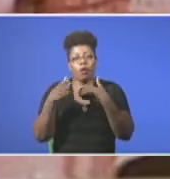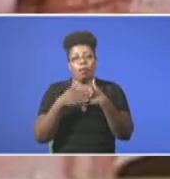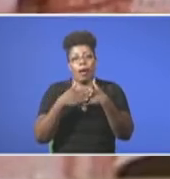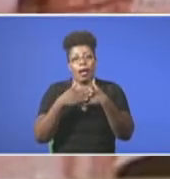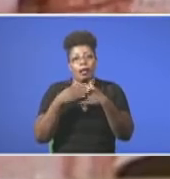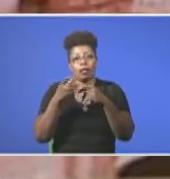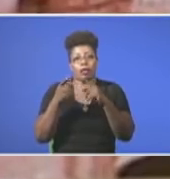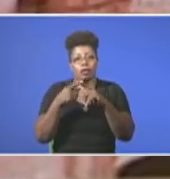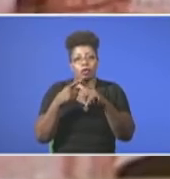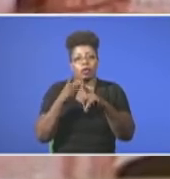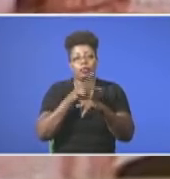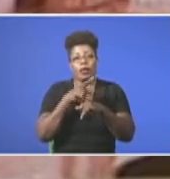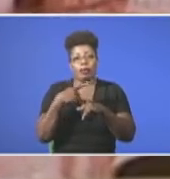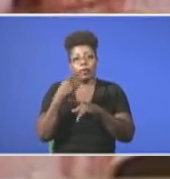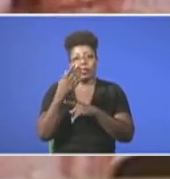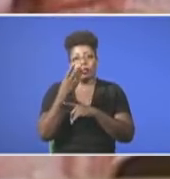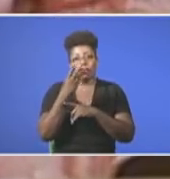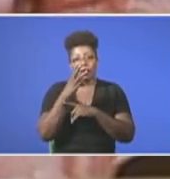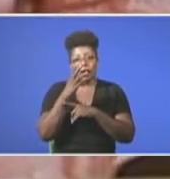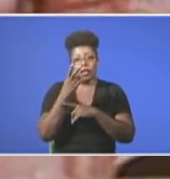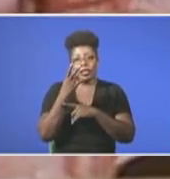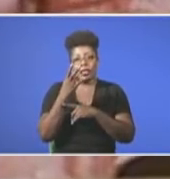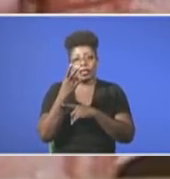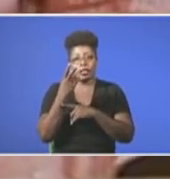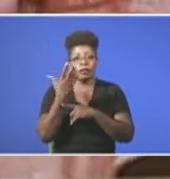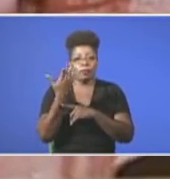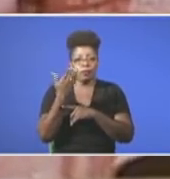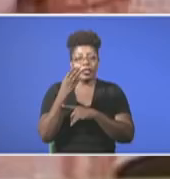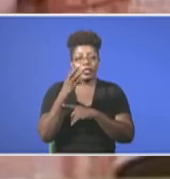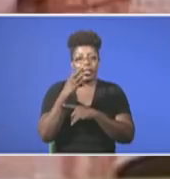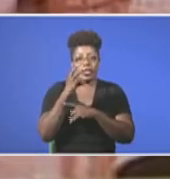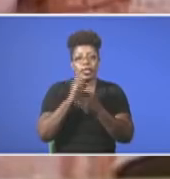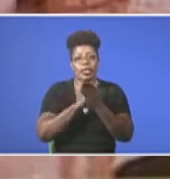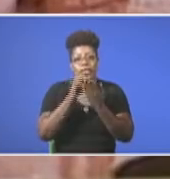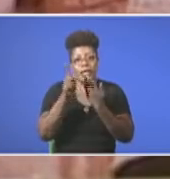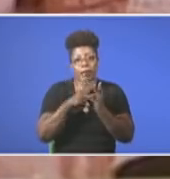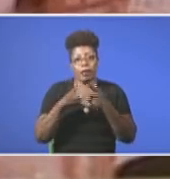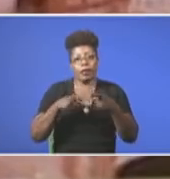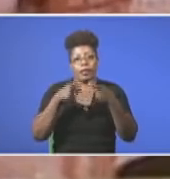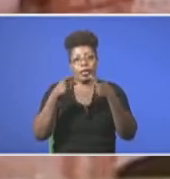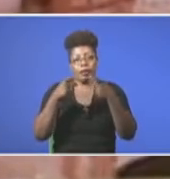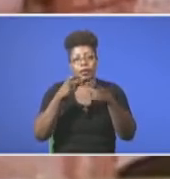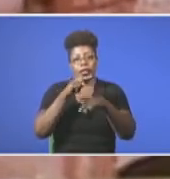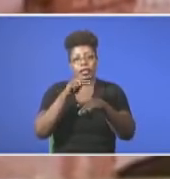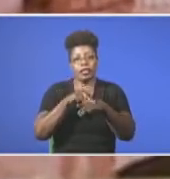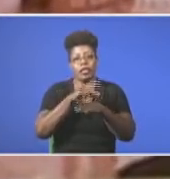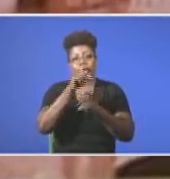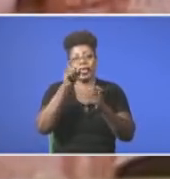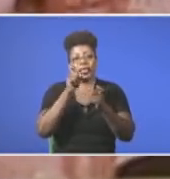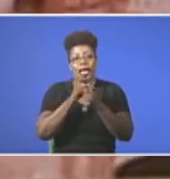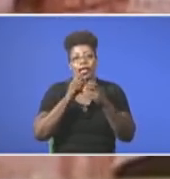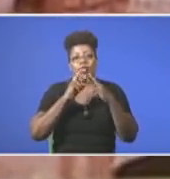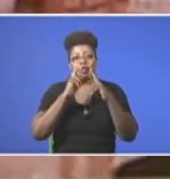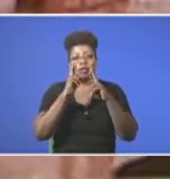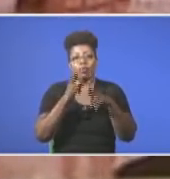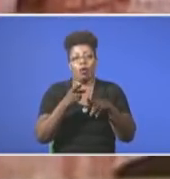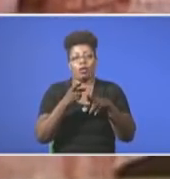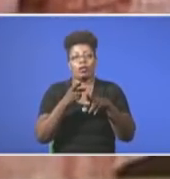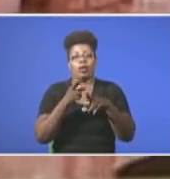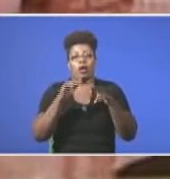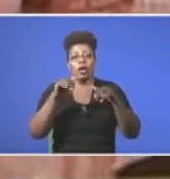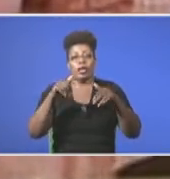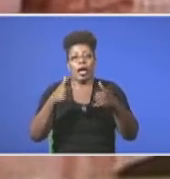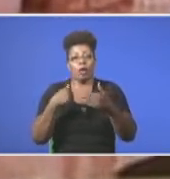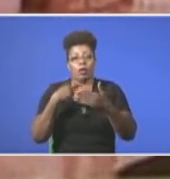the 15th, 16th of September, at which time I would give to the nation an exact report as to how